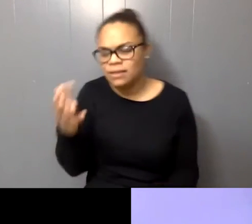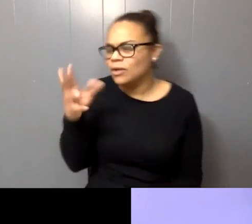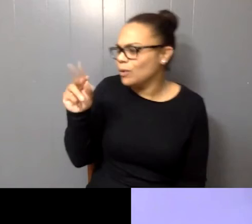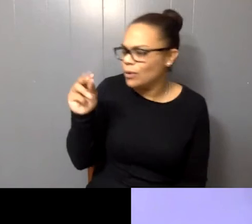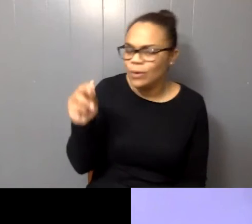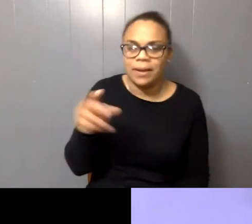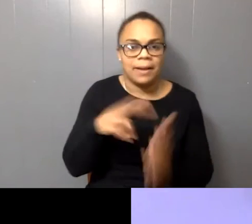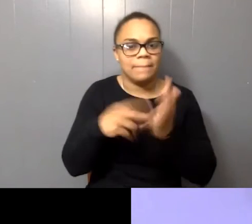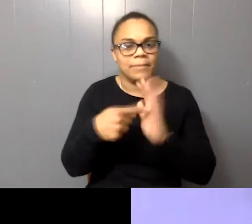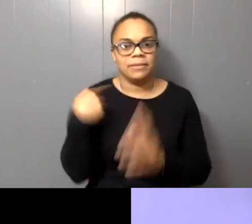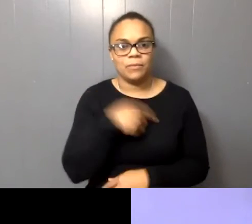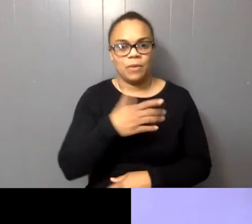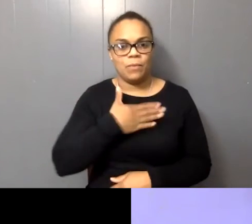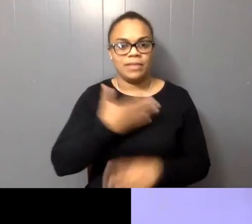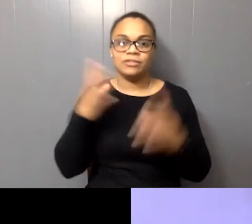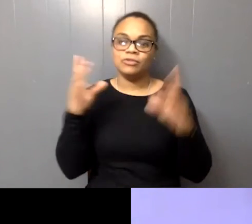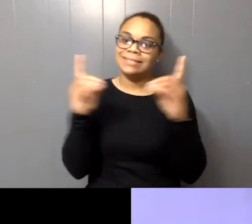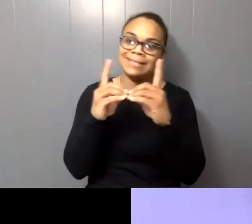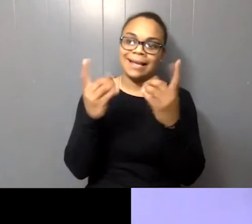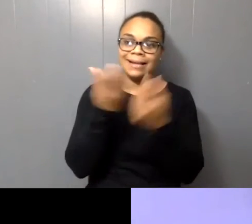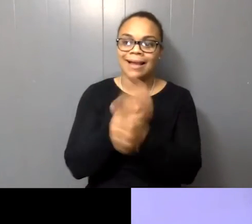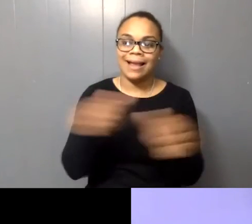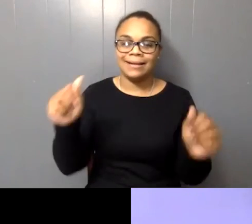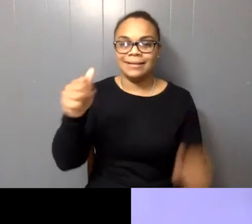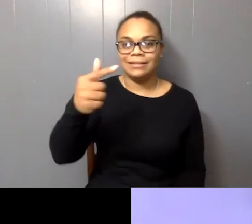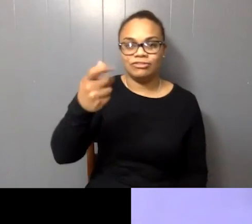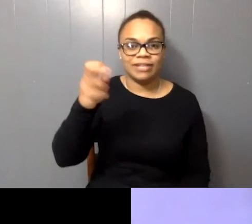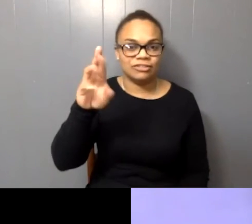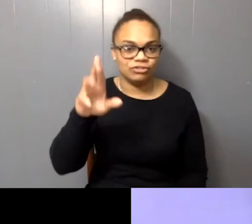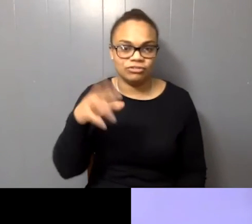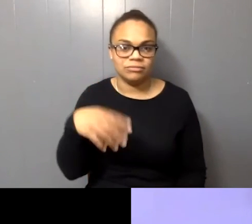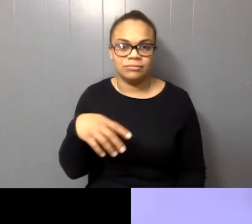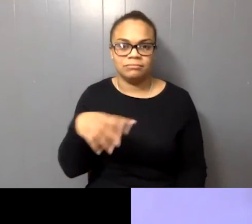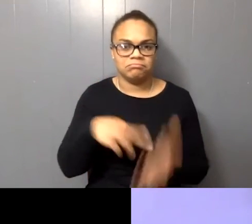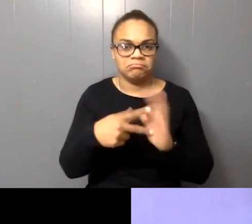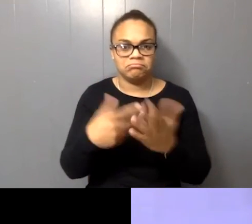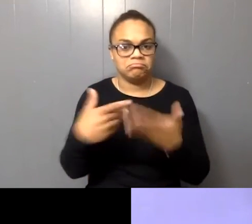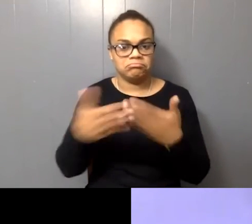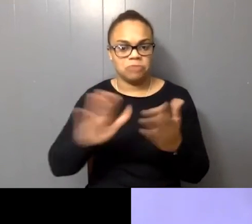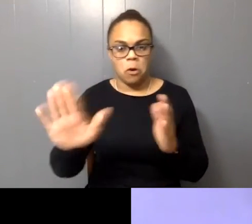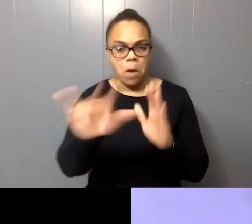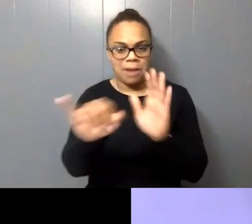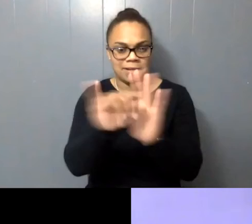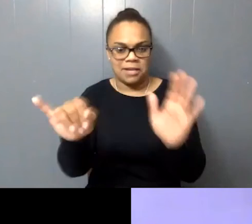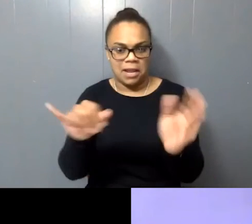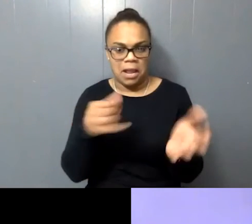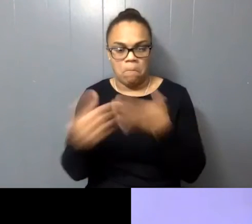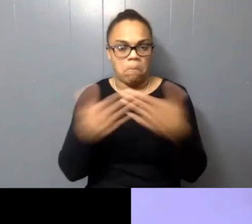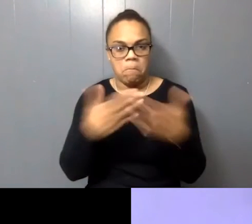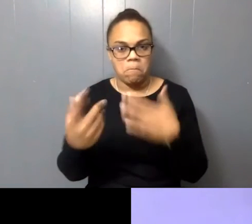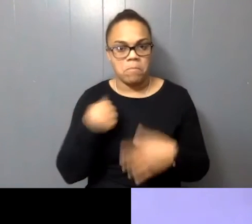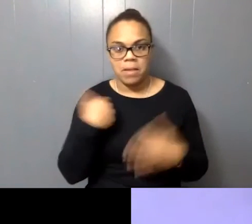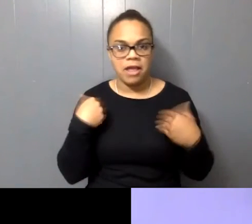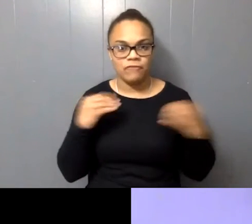gender, like anything you identify as, we have no problem dating. And so even when I figured out